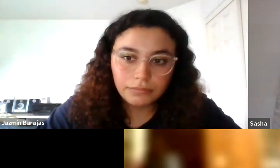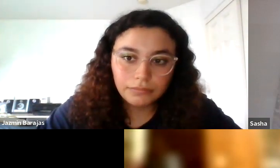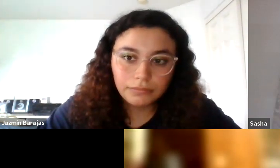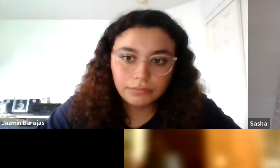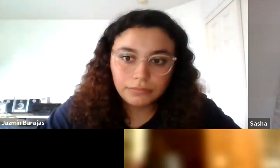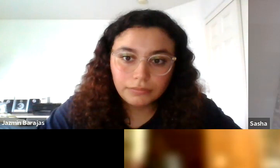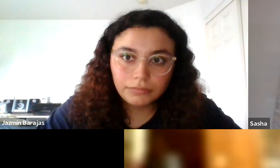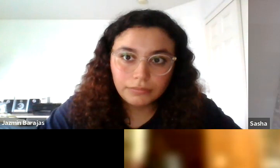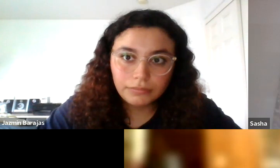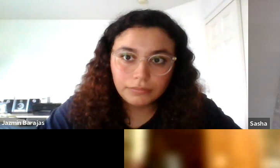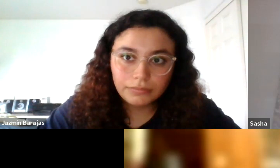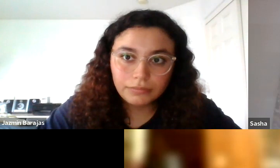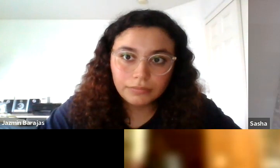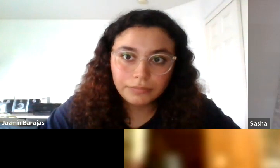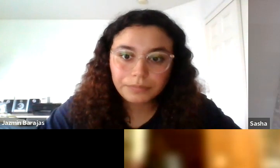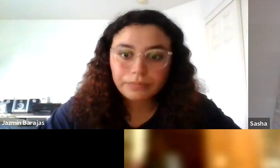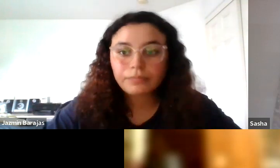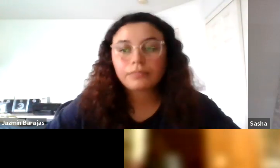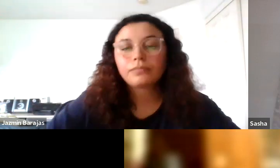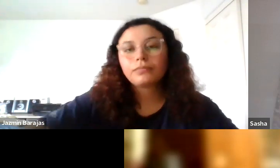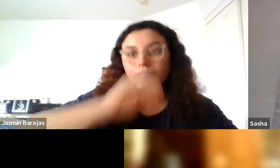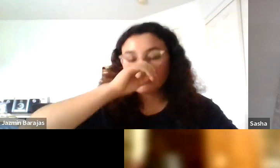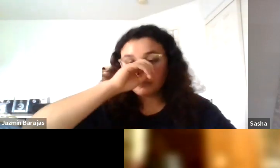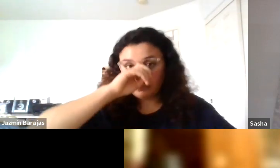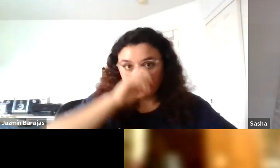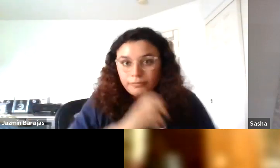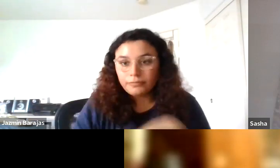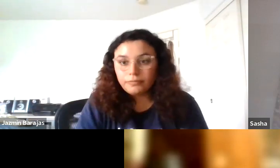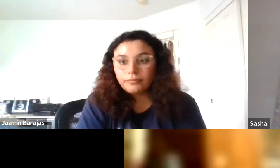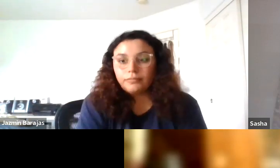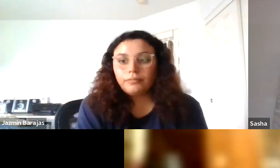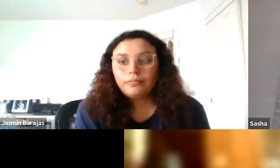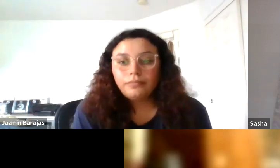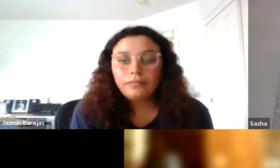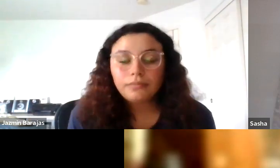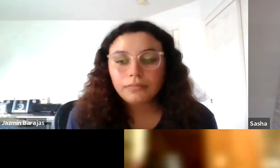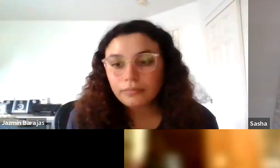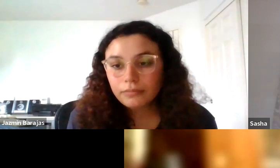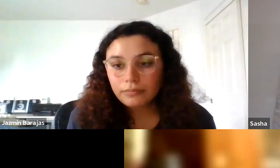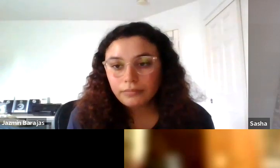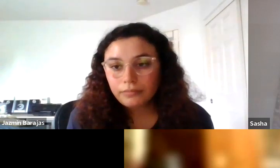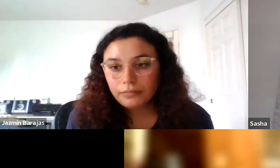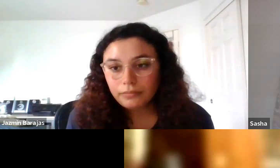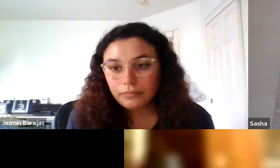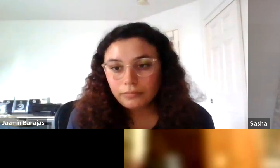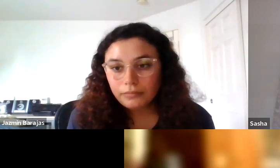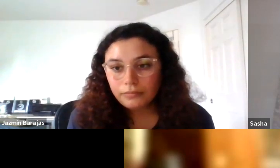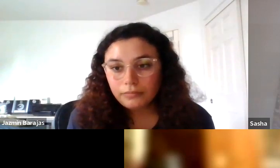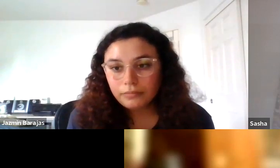if you're not seeing representation, right? I feel like a lot of us are really isolated, and this is like an attempt